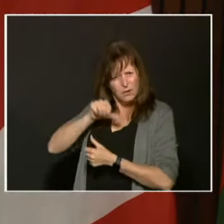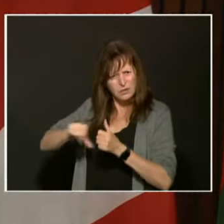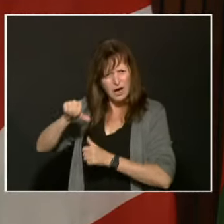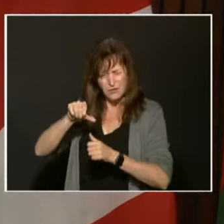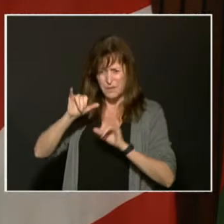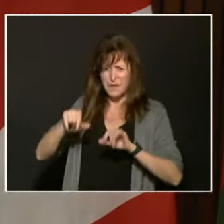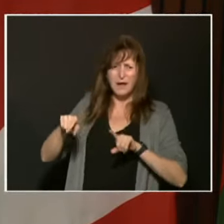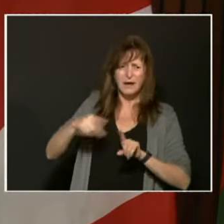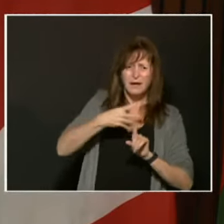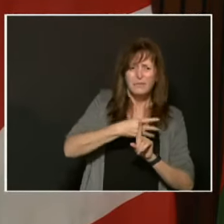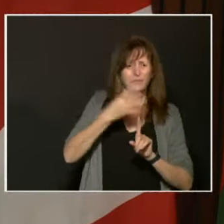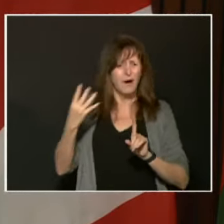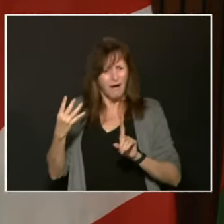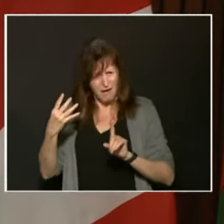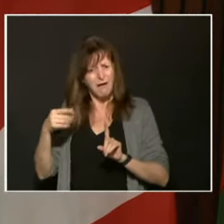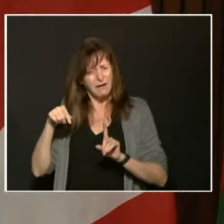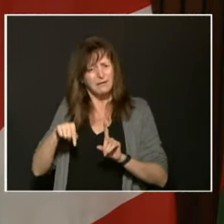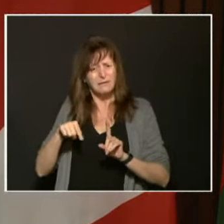that the